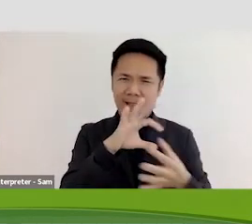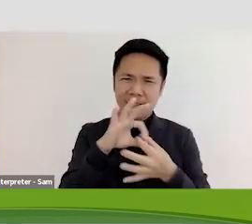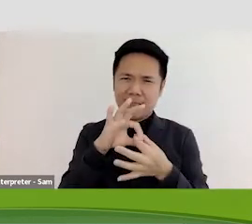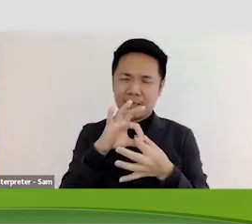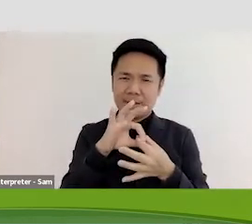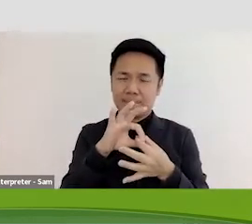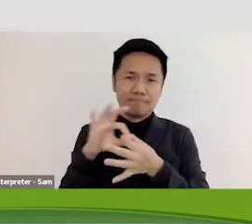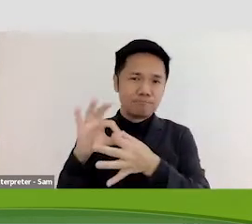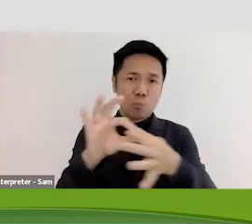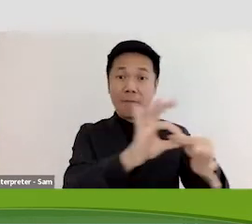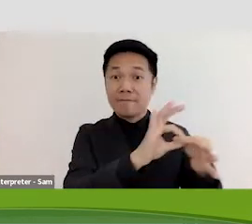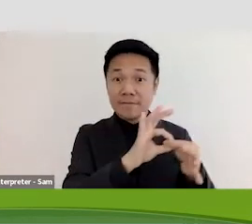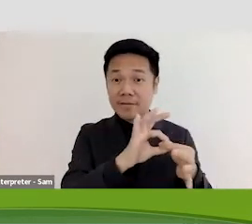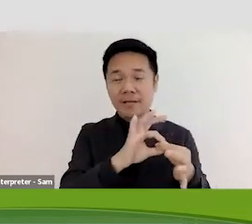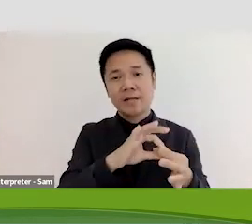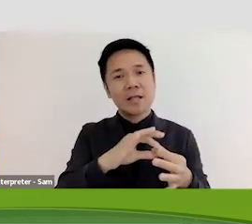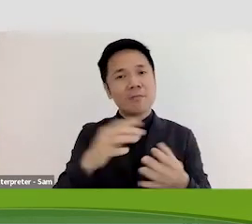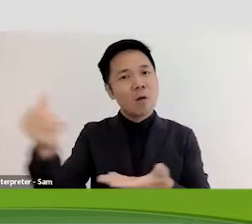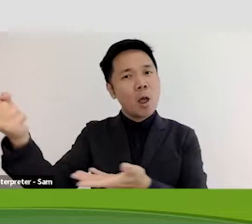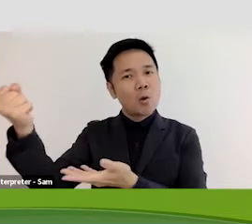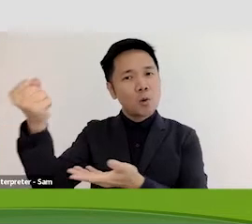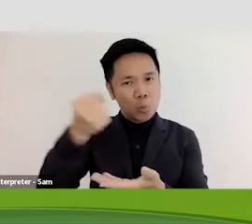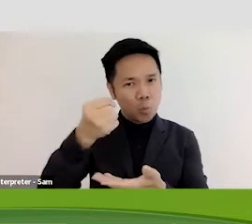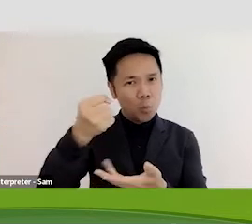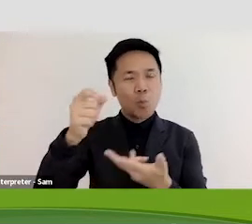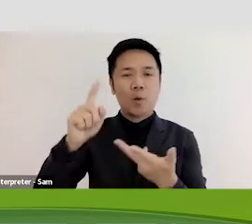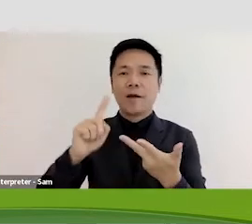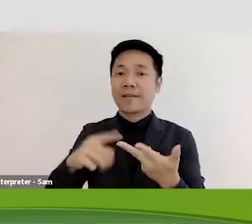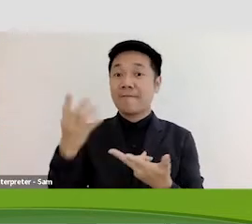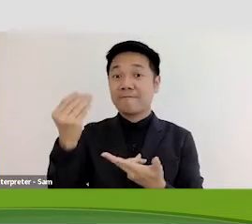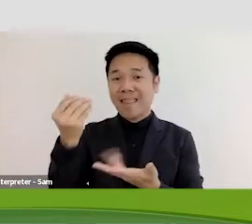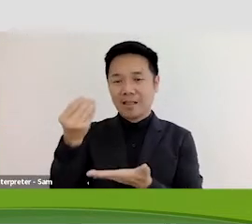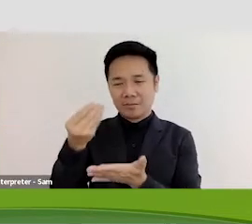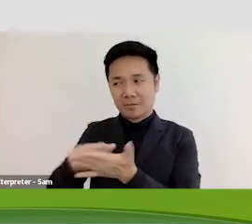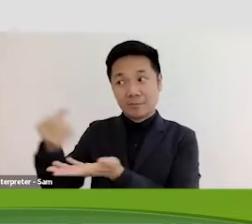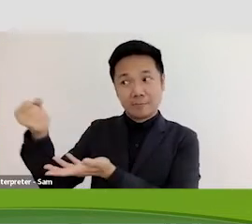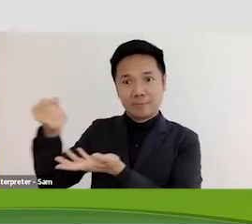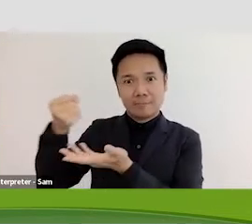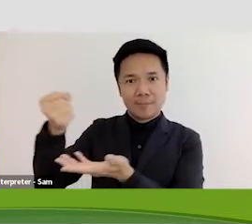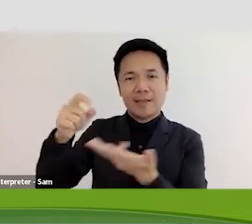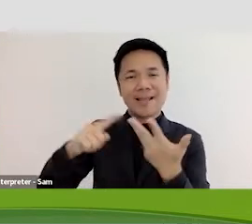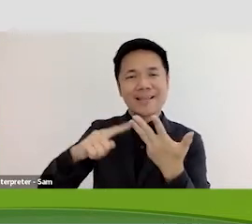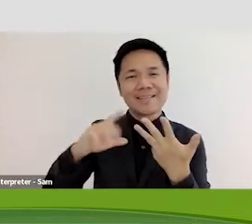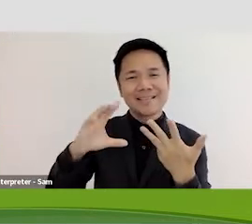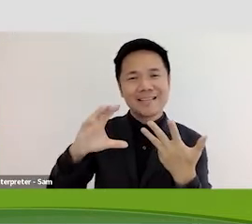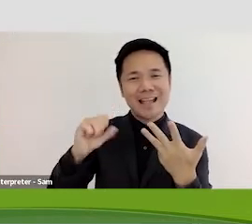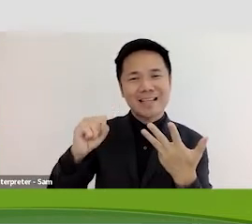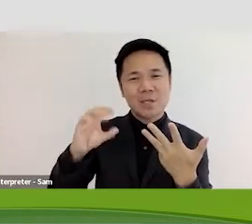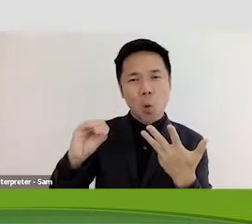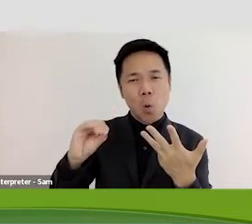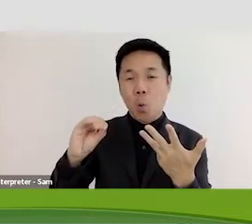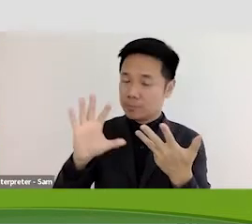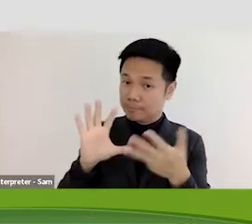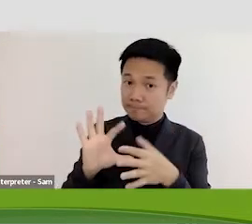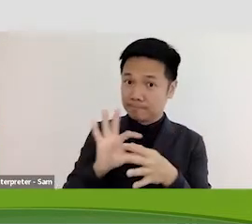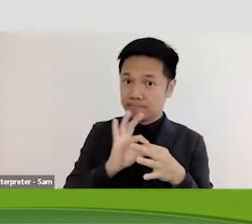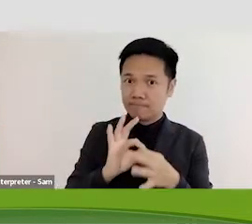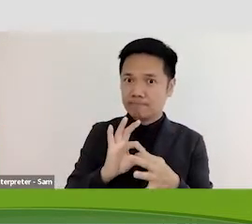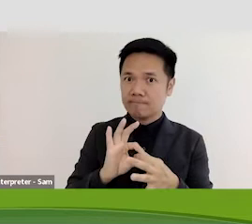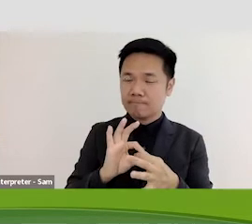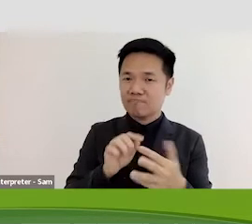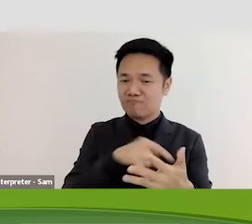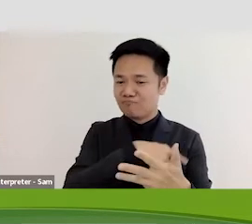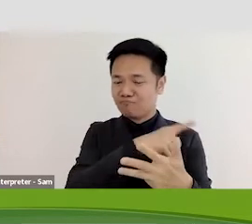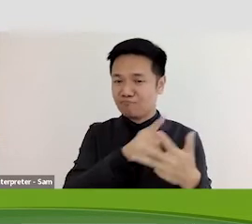in partnership with donors, financial institutions, and civil society organizations that work